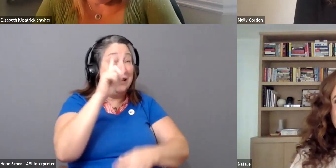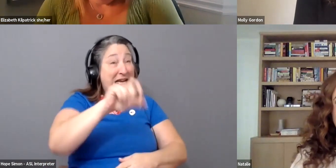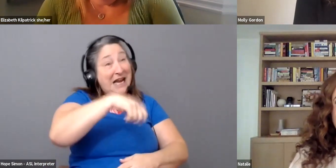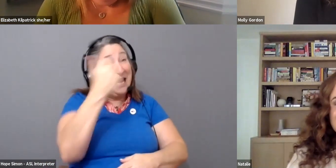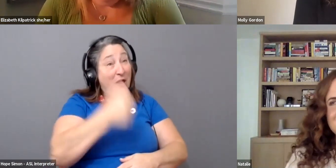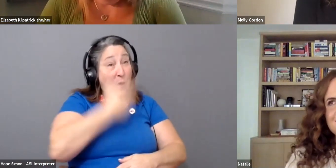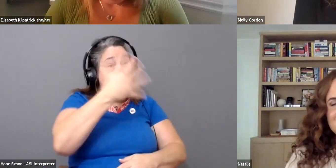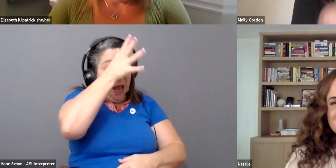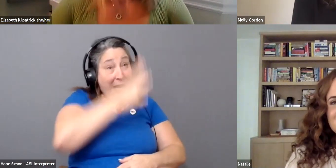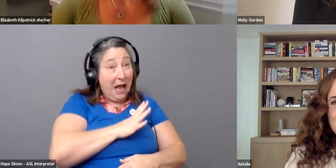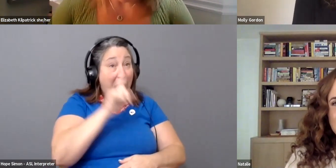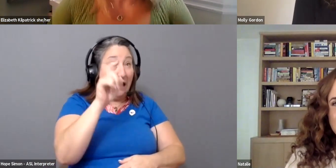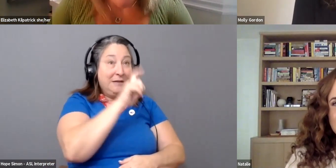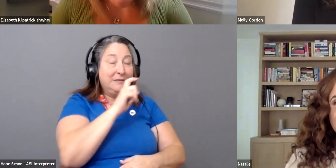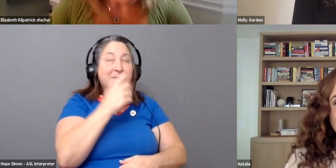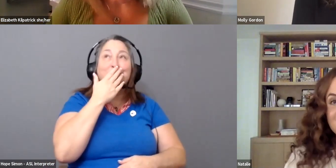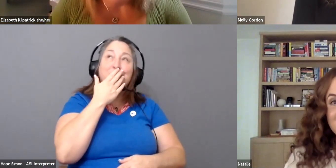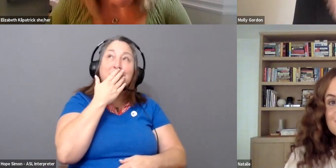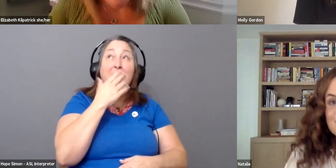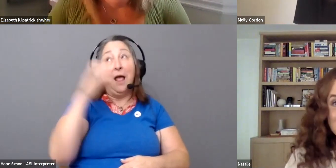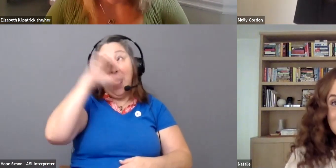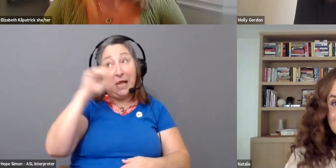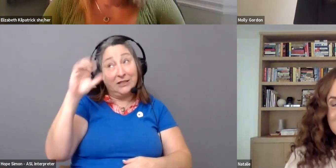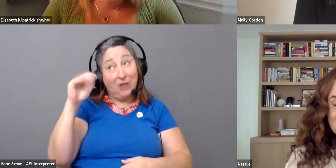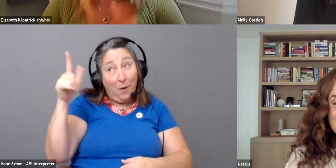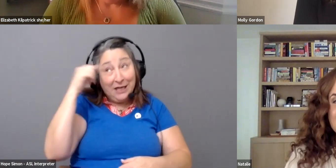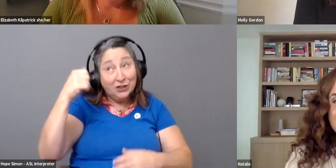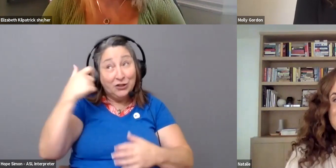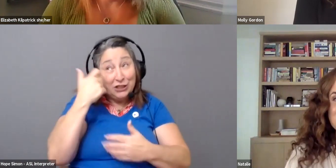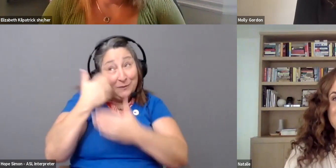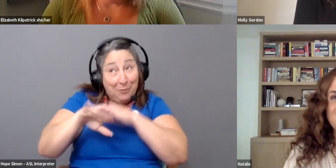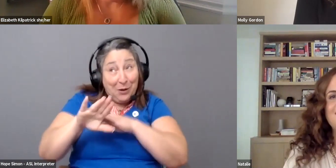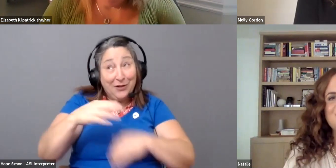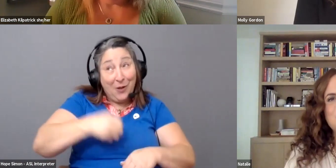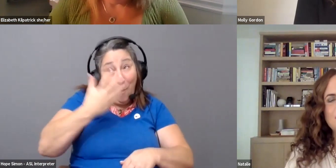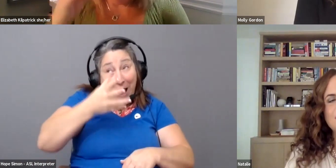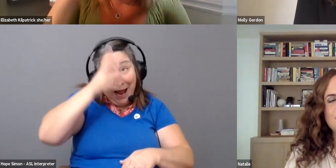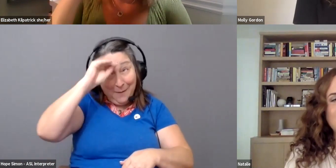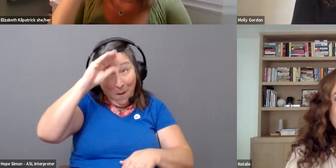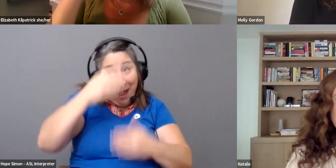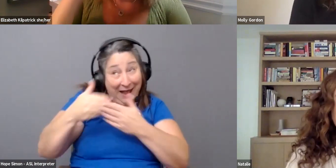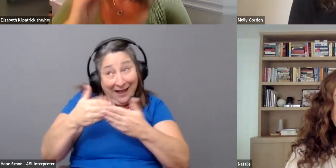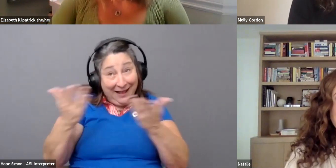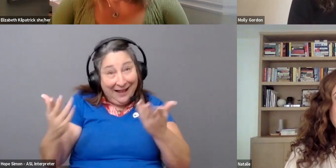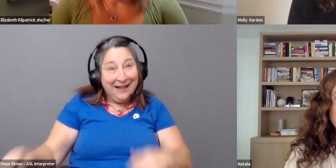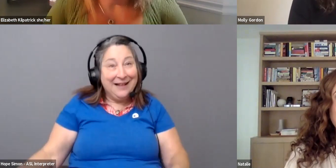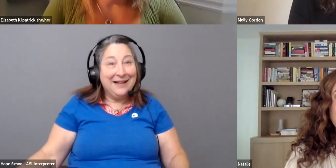the. I guess so, because you made one. Ezra Ash. Yeah, I had a